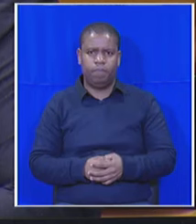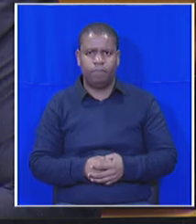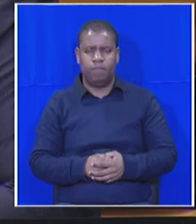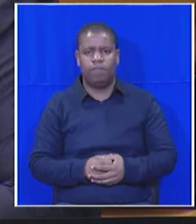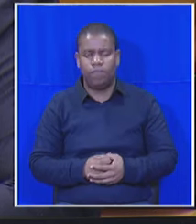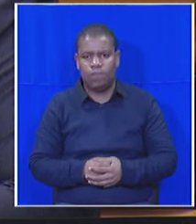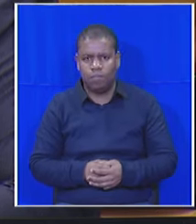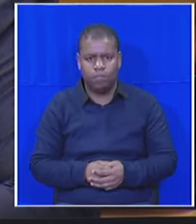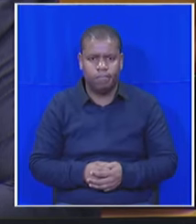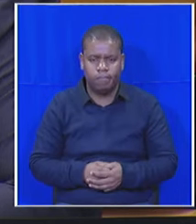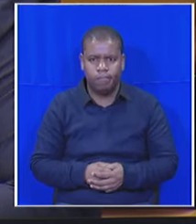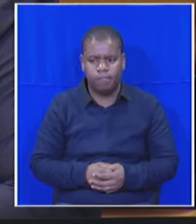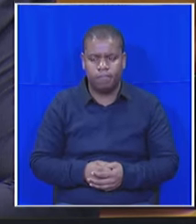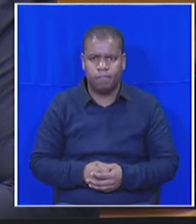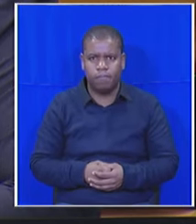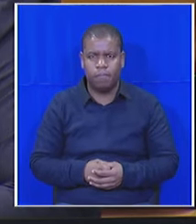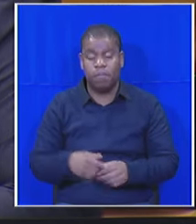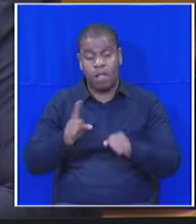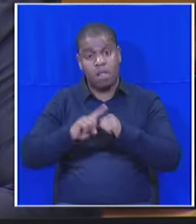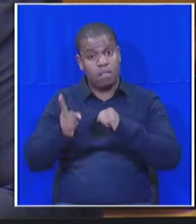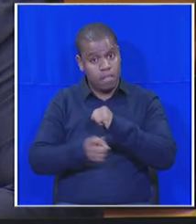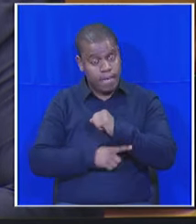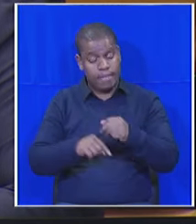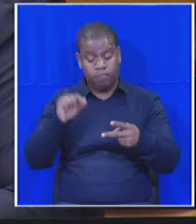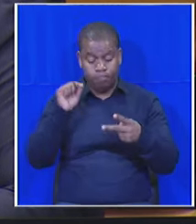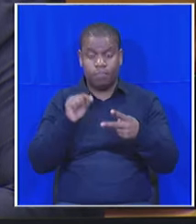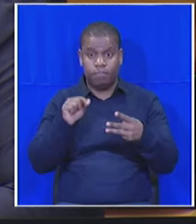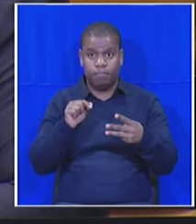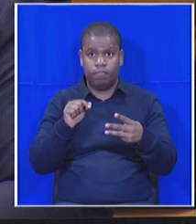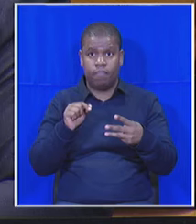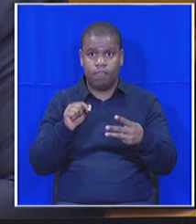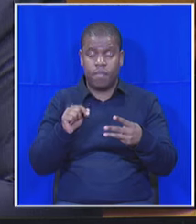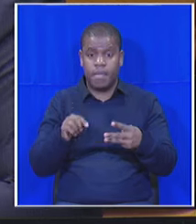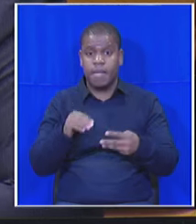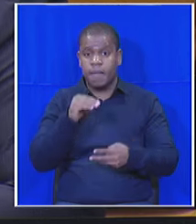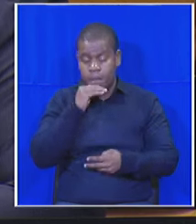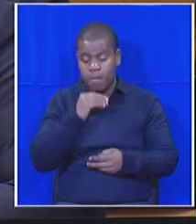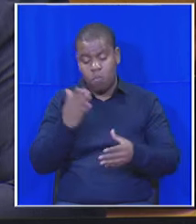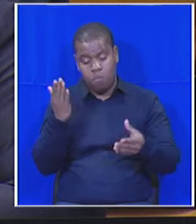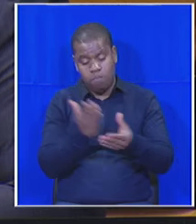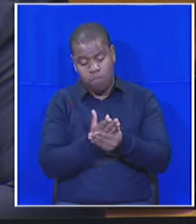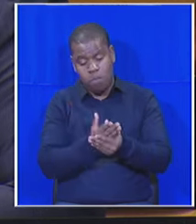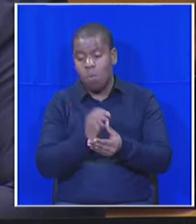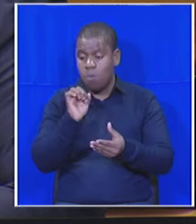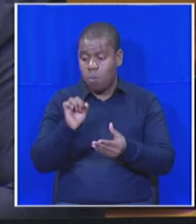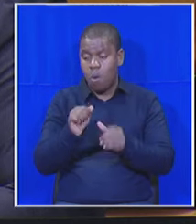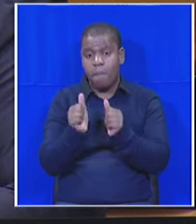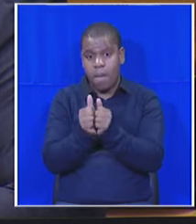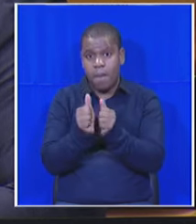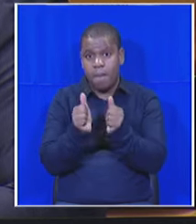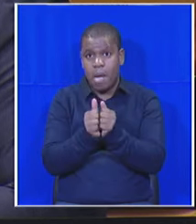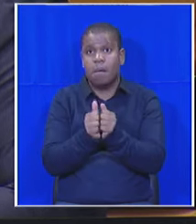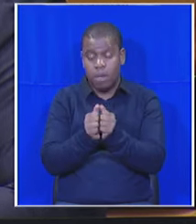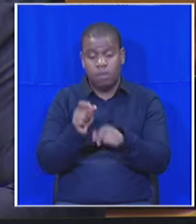button. The last button pressed will be recorded as the member's vote when the